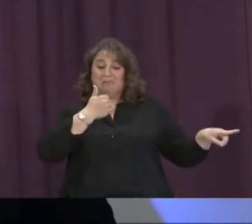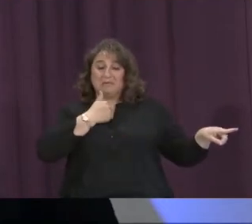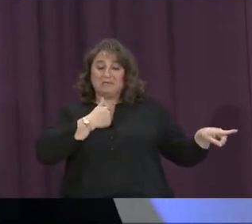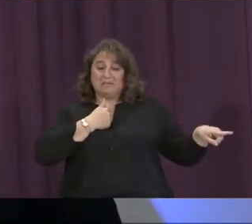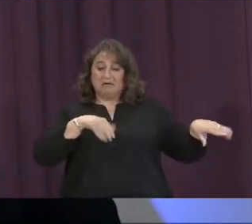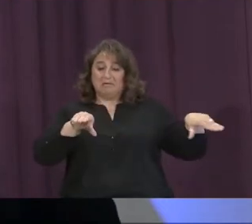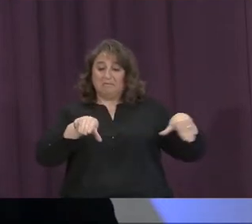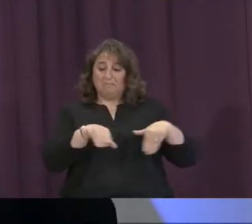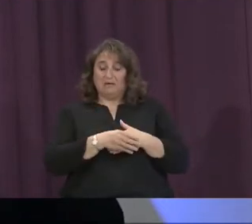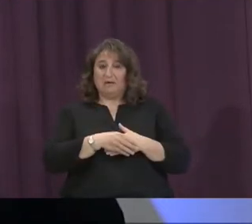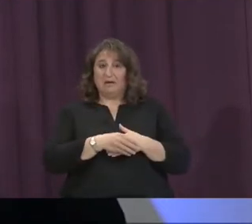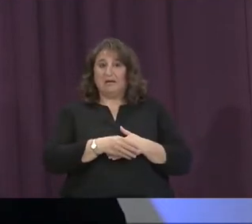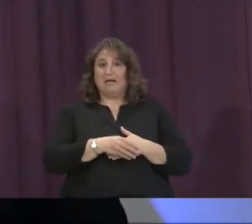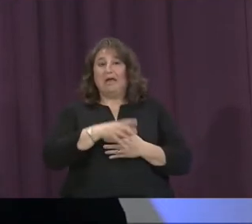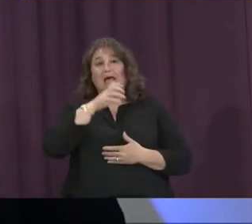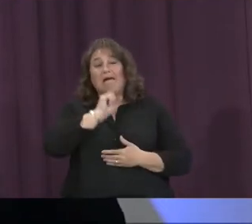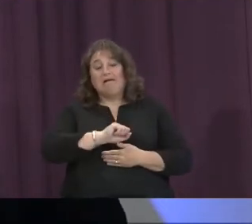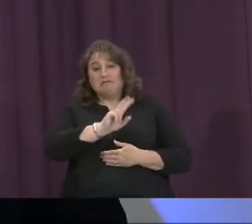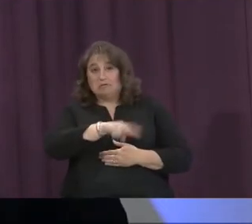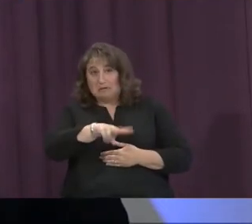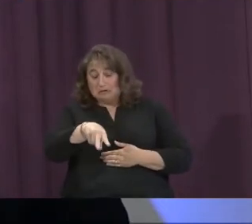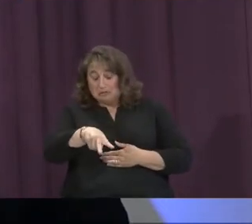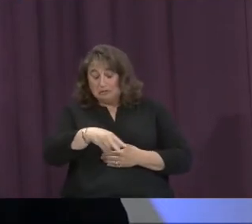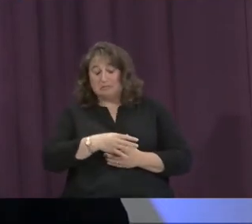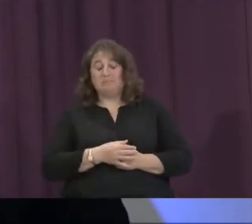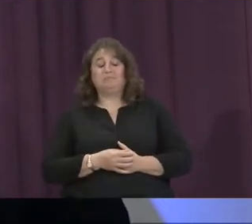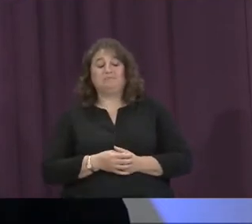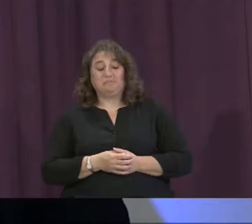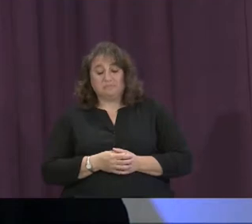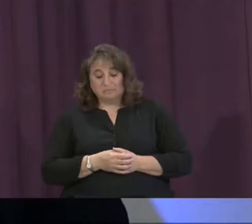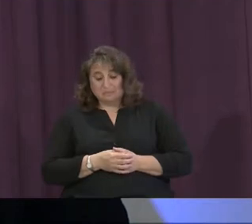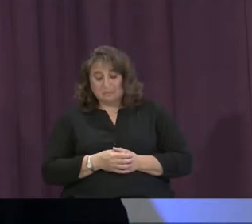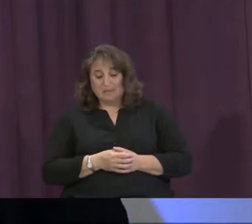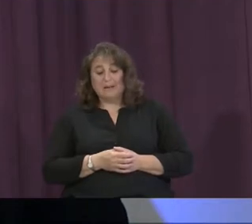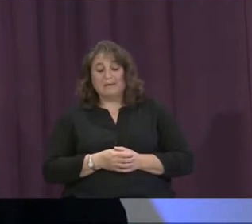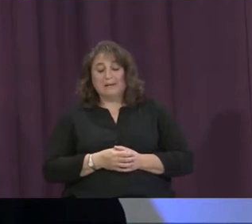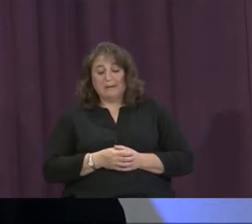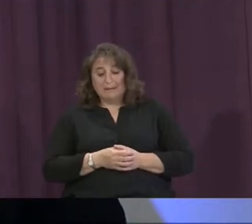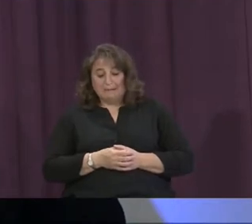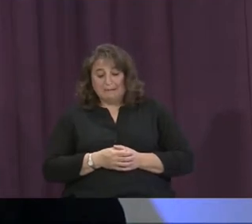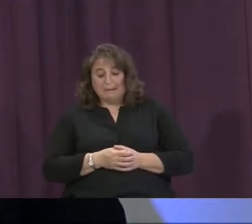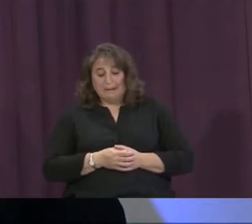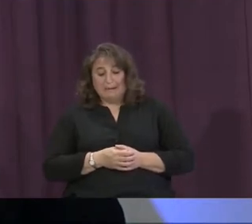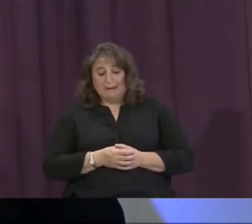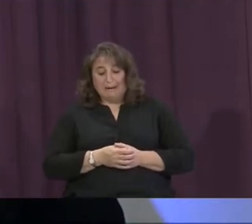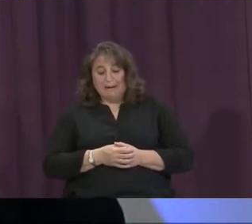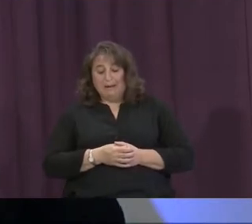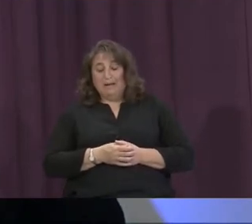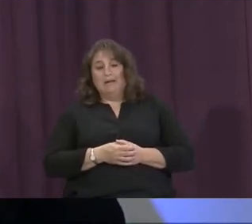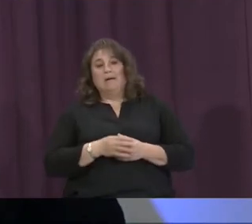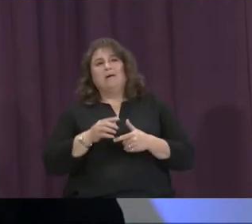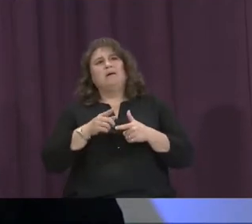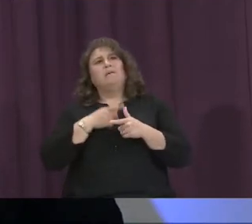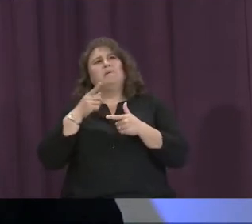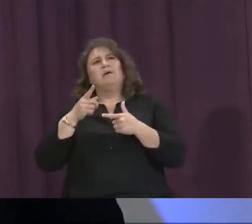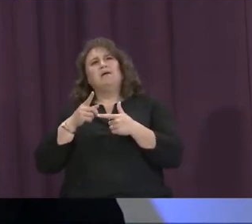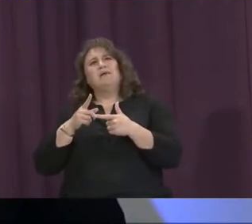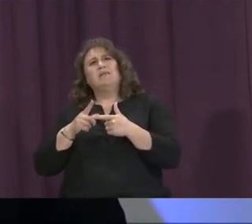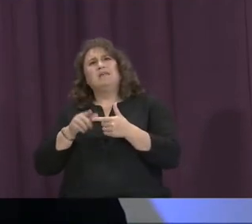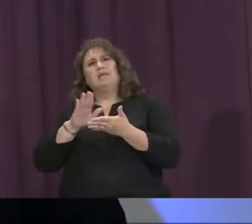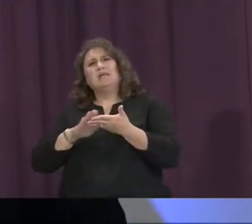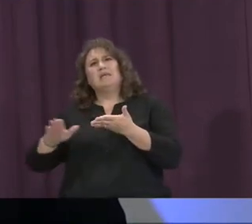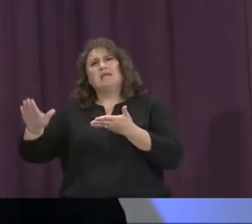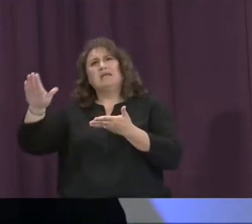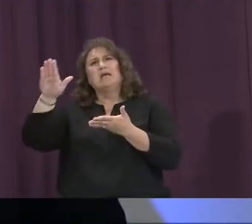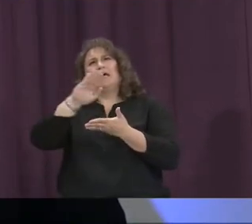I was, I almost 22. Um, but I was, I got, I didn't go back to school and finish my degree